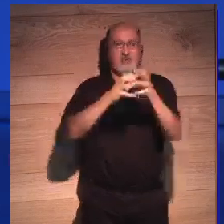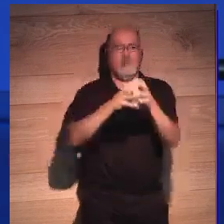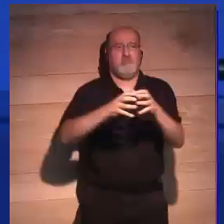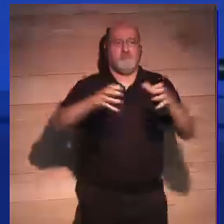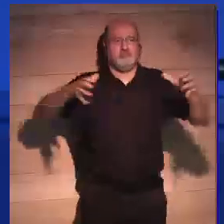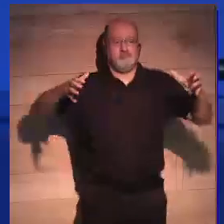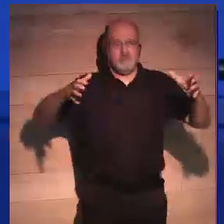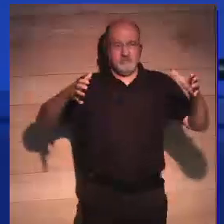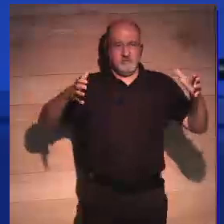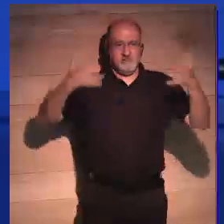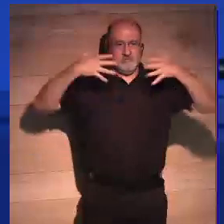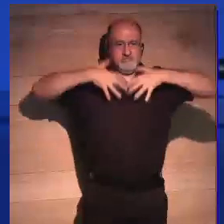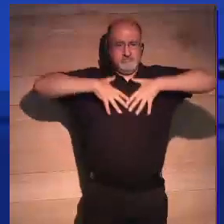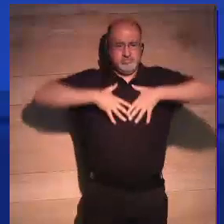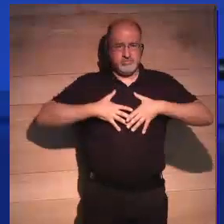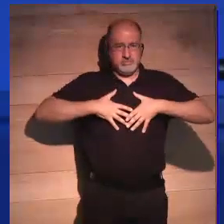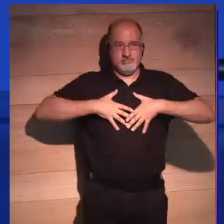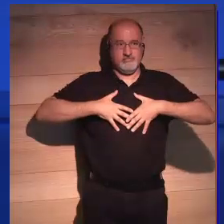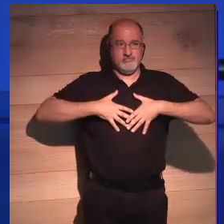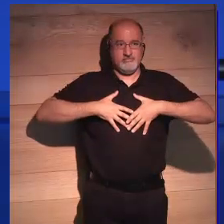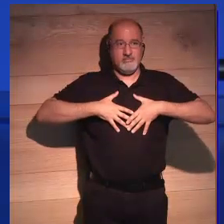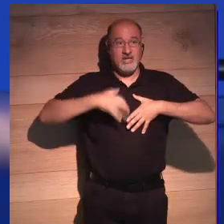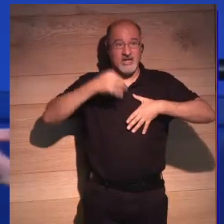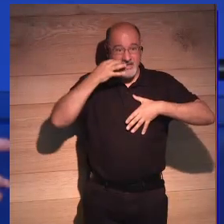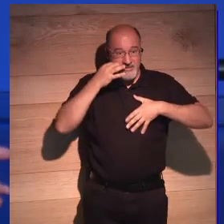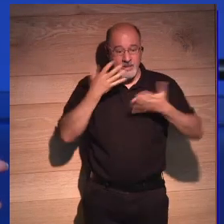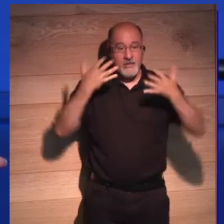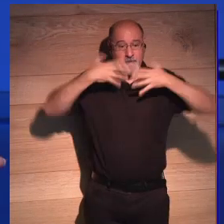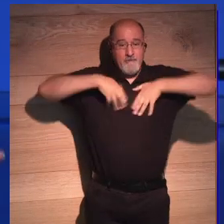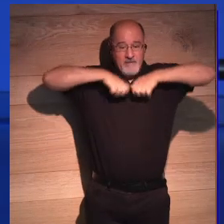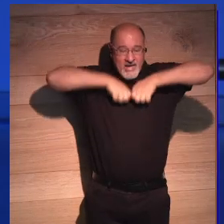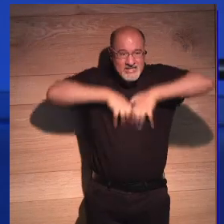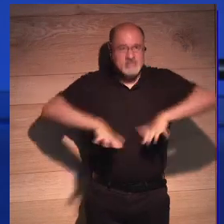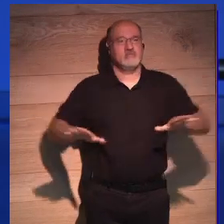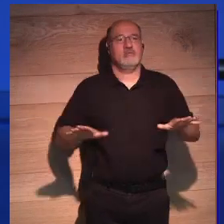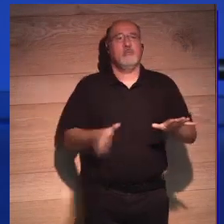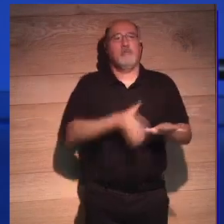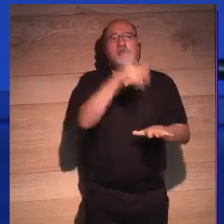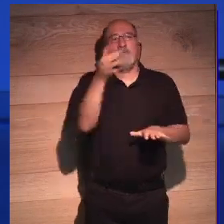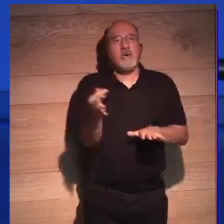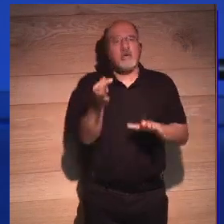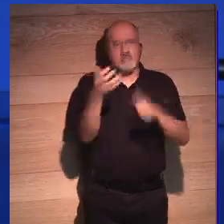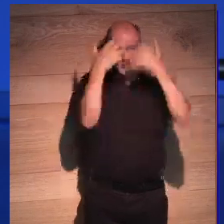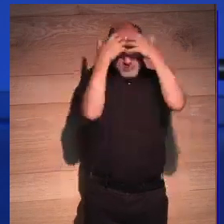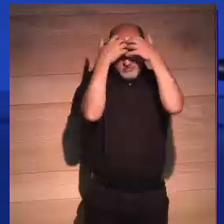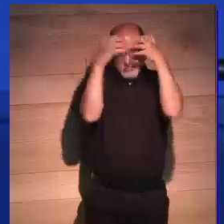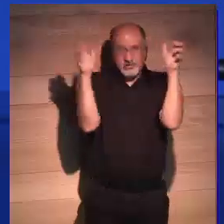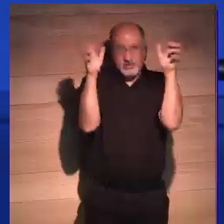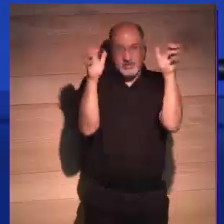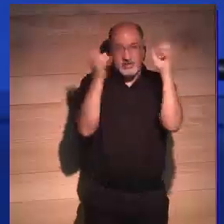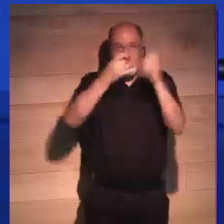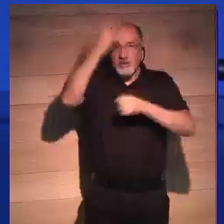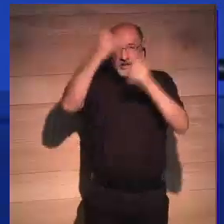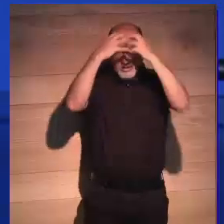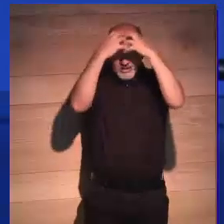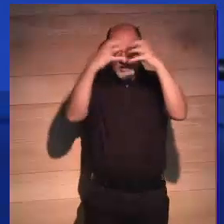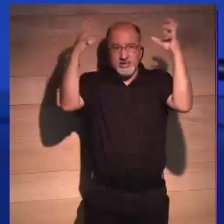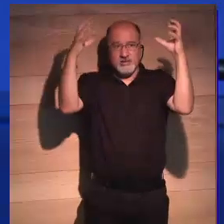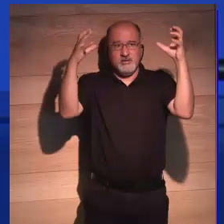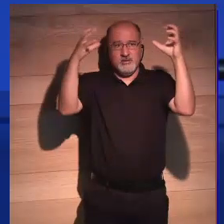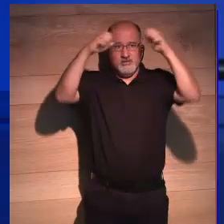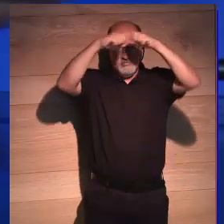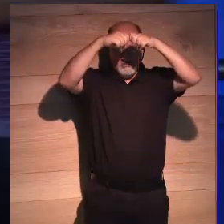mean? Then we'll look at what's needed to unlock the creative potential of this medium, because let's be honest, this is really early